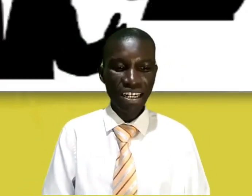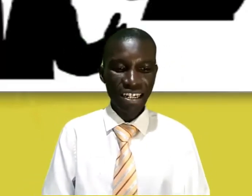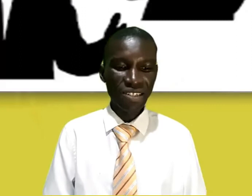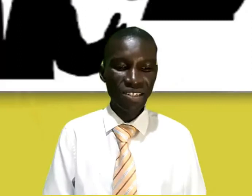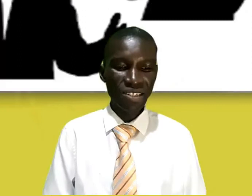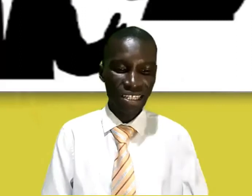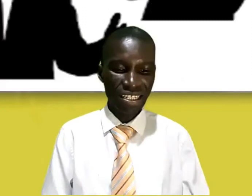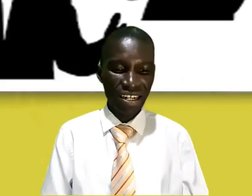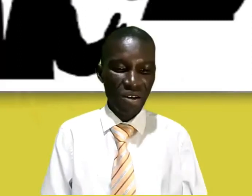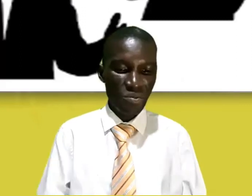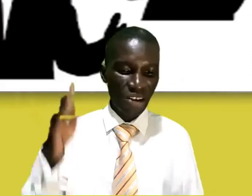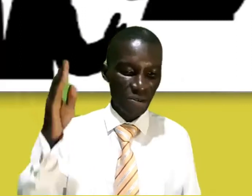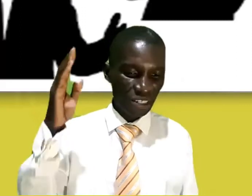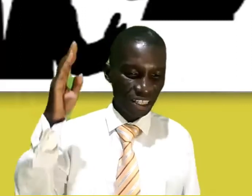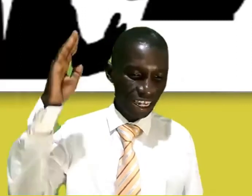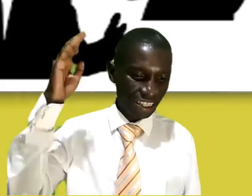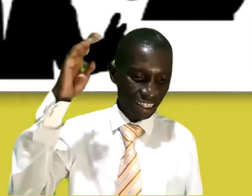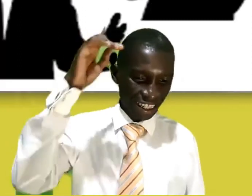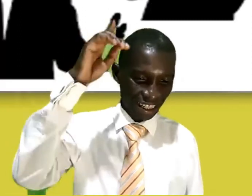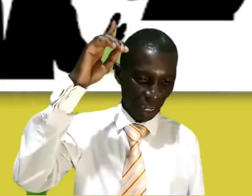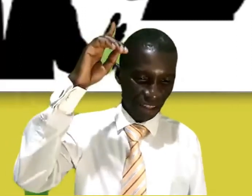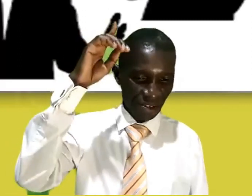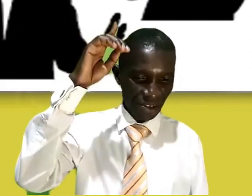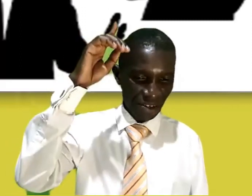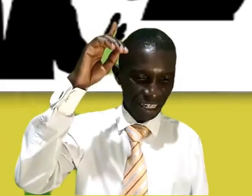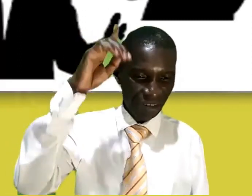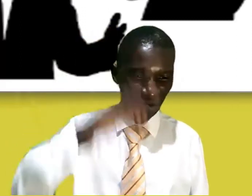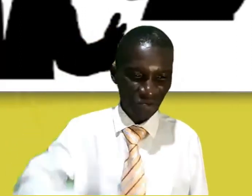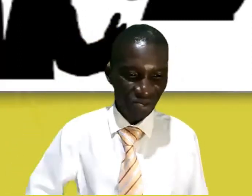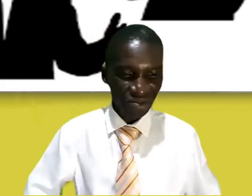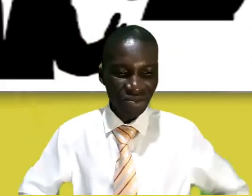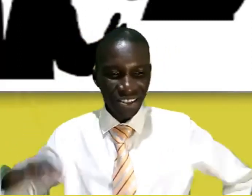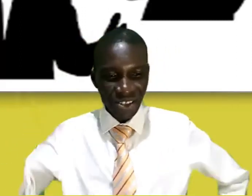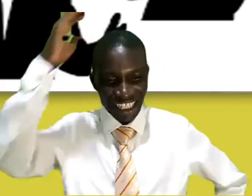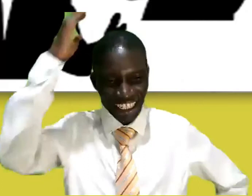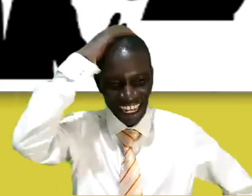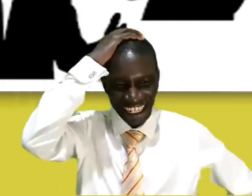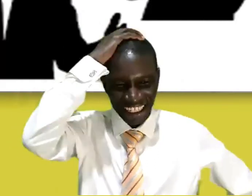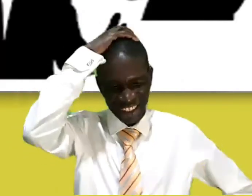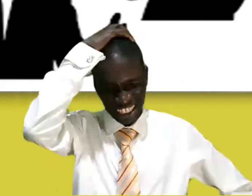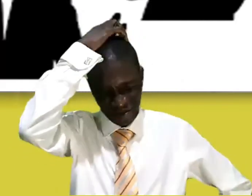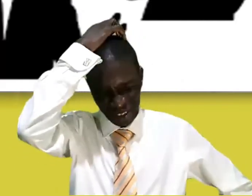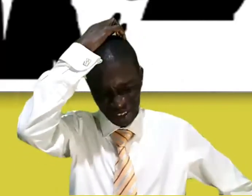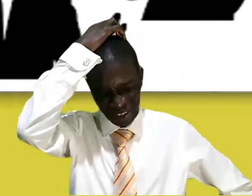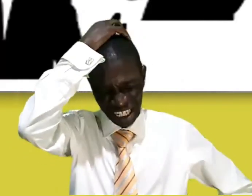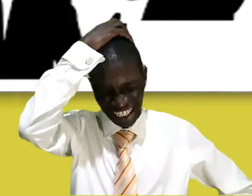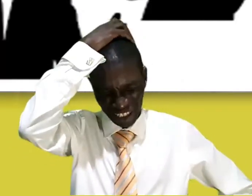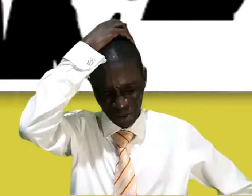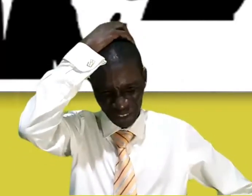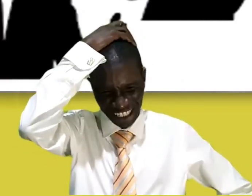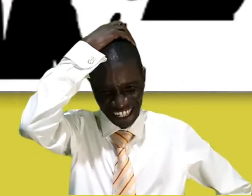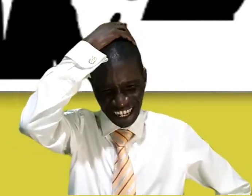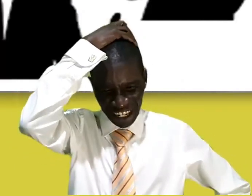about? Let's look at that man who is there. By the corner there, when he's like that, you come to the